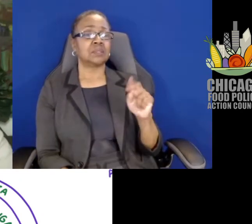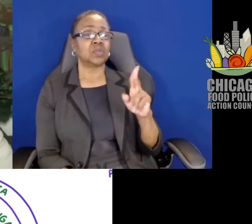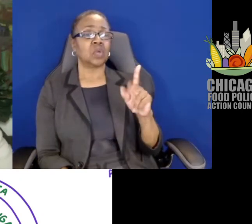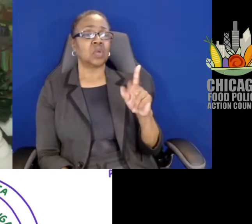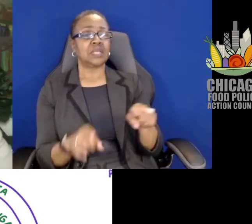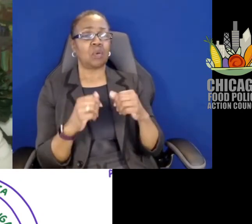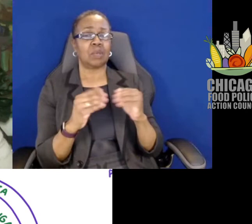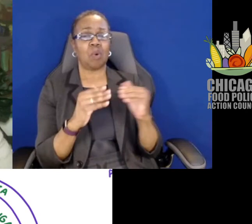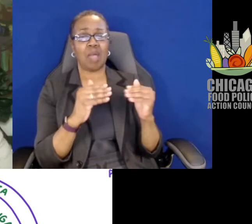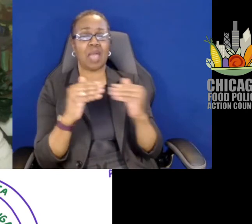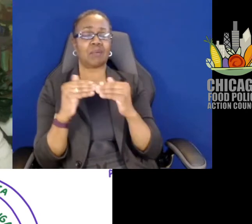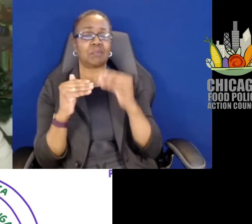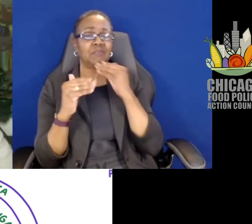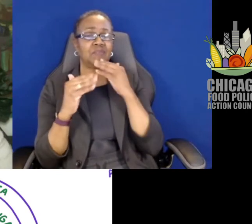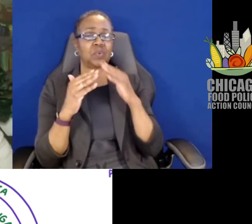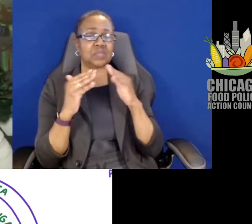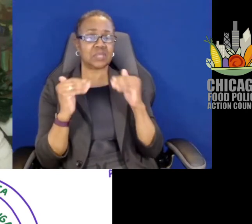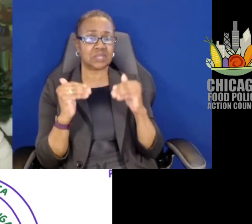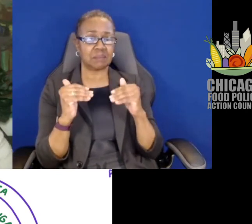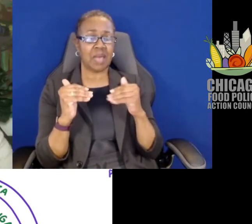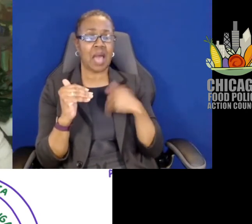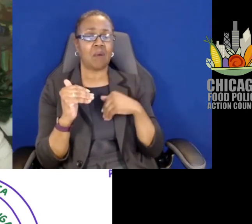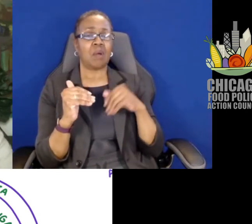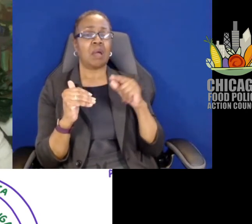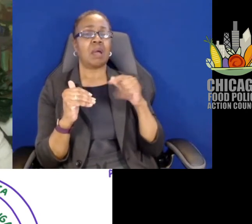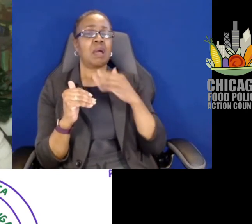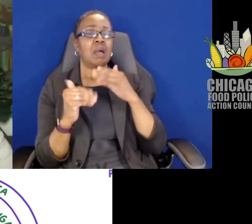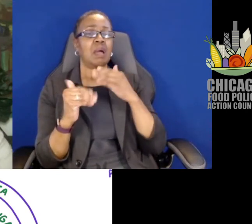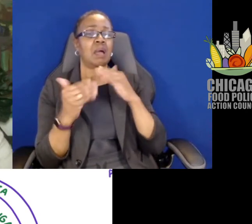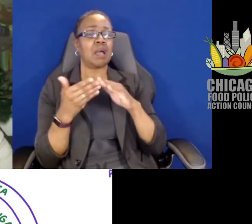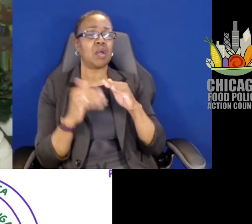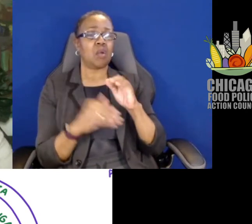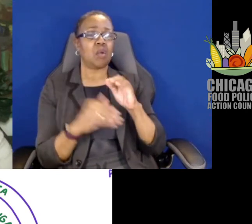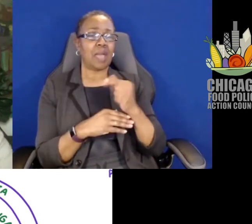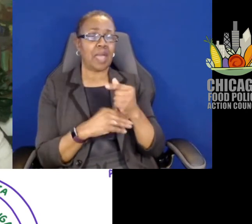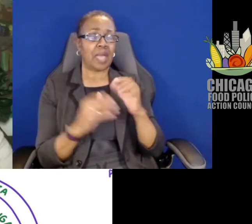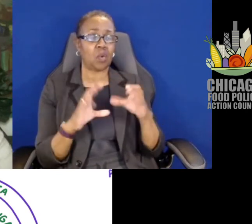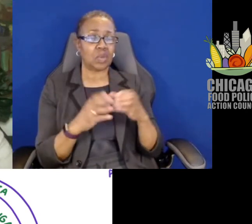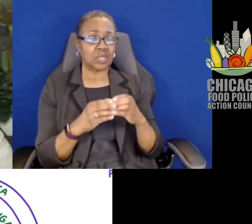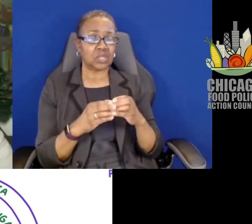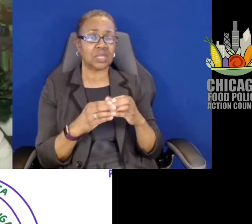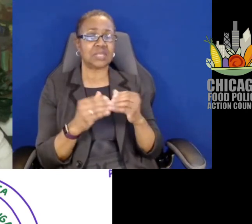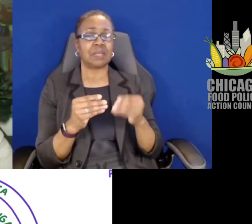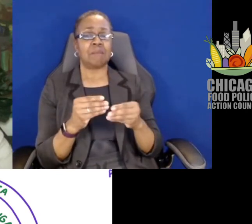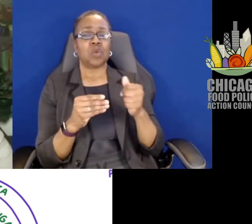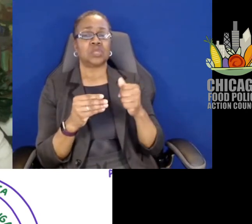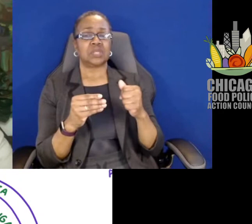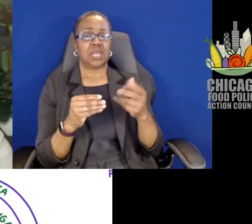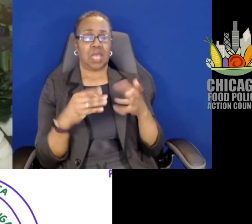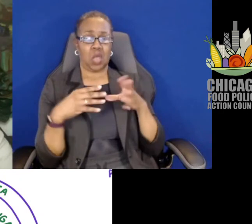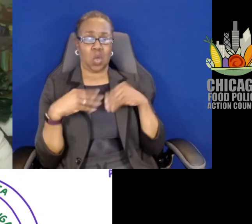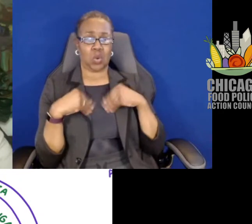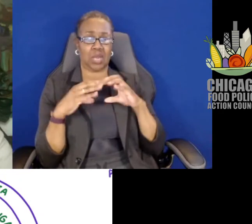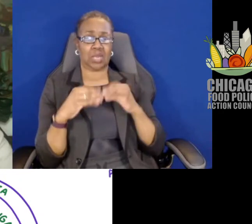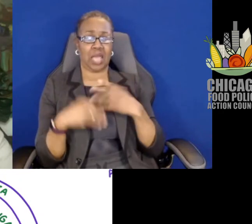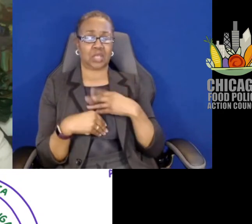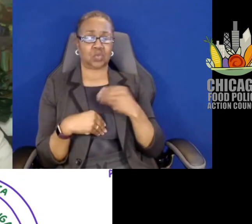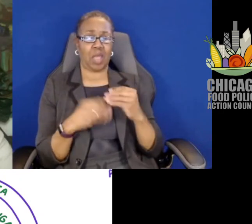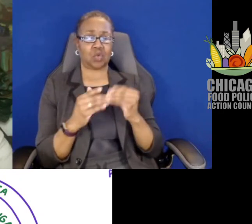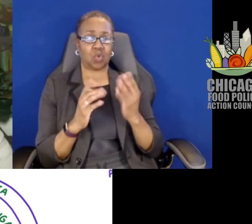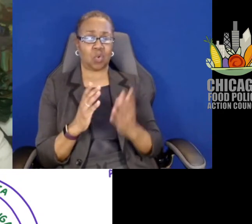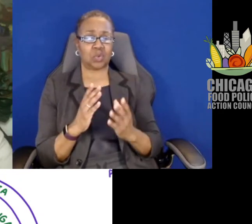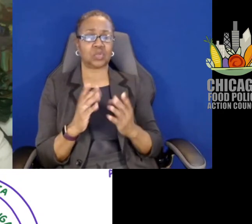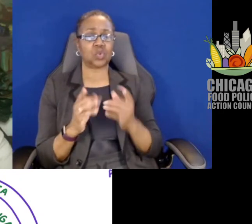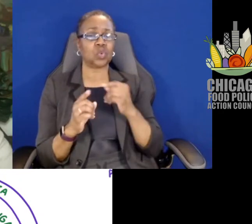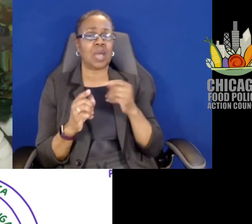is majority owning class white growers who dominate all the funding with almost zero BIPOC. Have y'all experienced this as well?